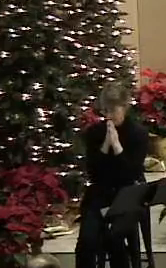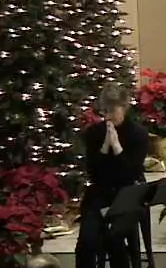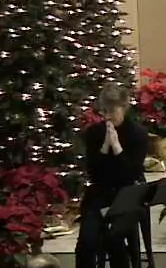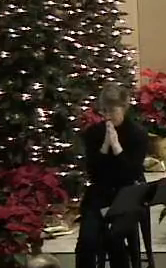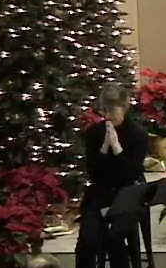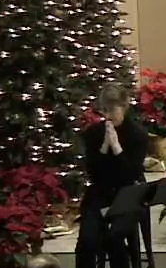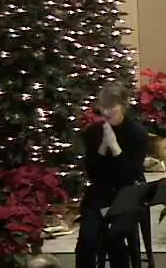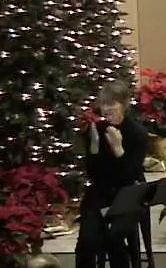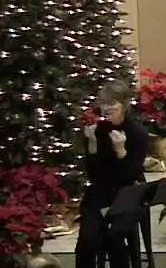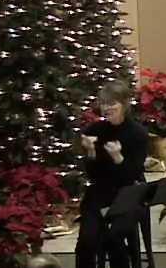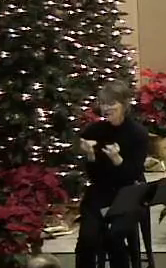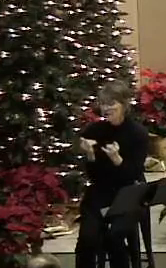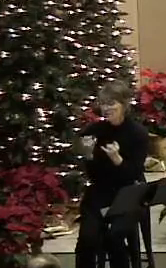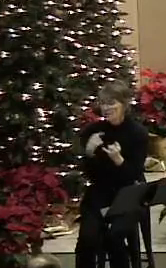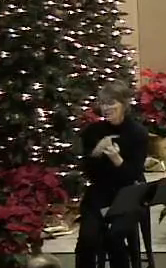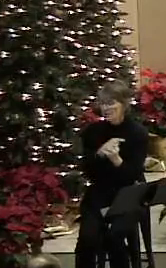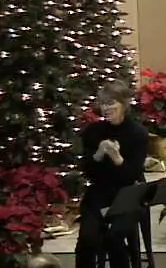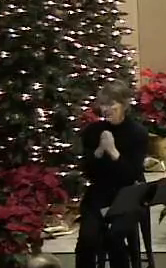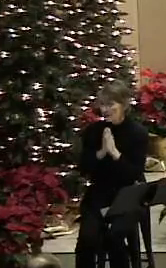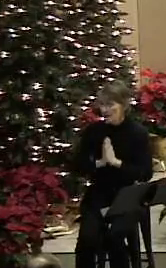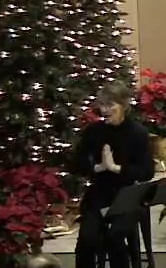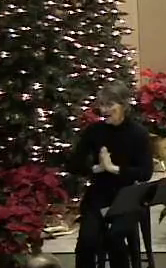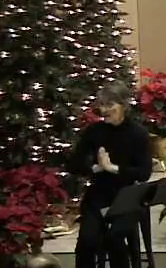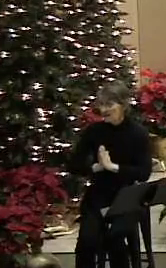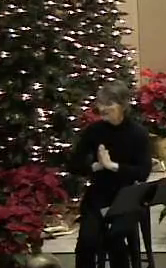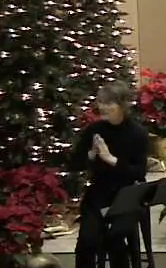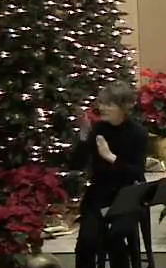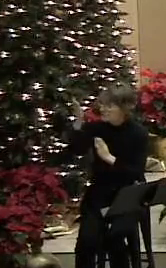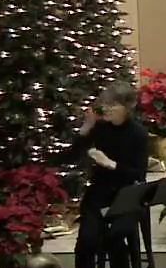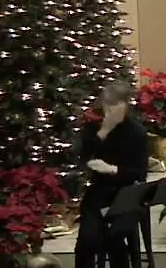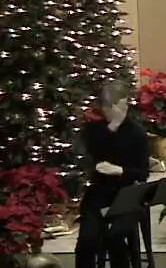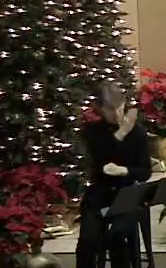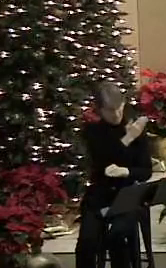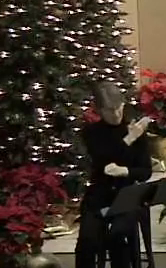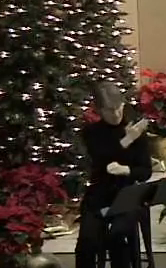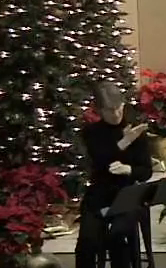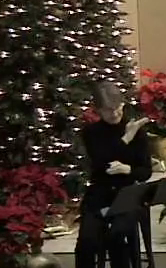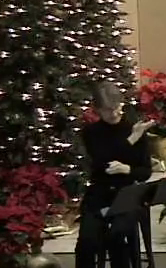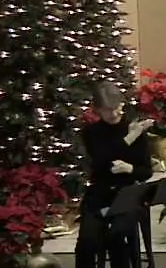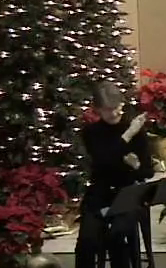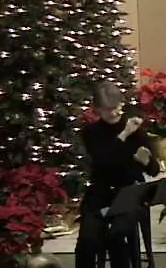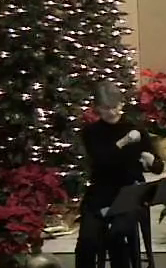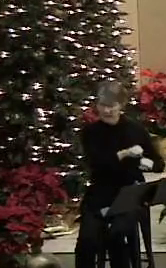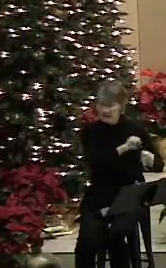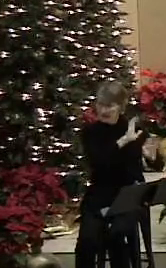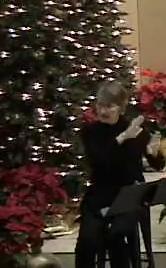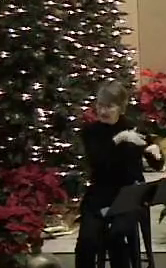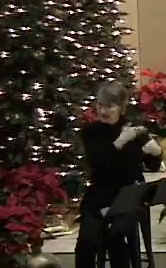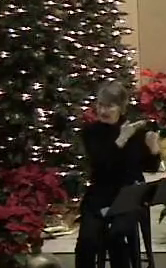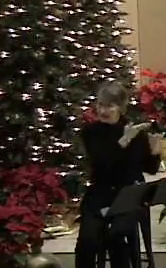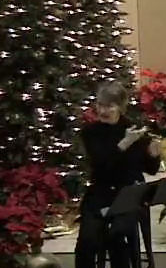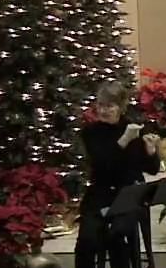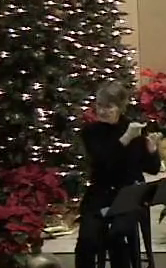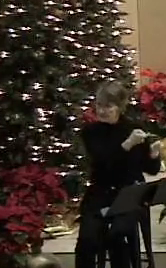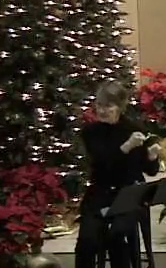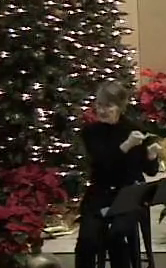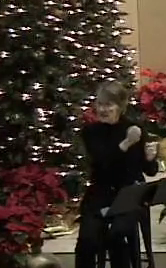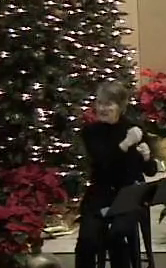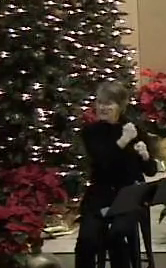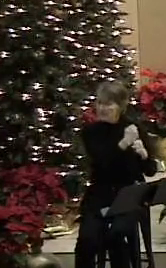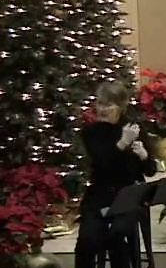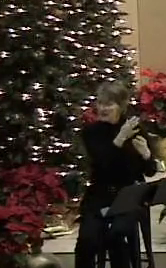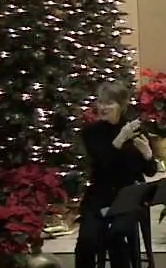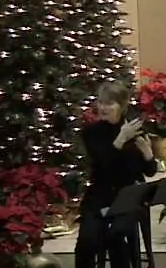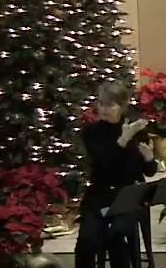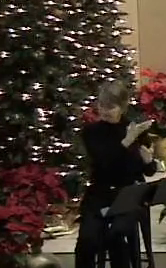Be pleased, O God, we pray, to bless, acknowledge, and approve this offering in every respect. Make it spiritual and